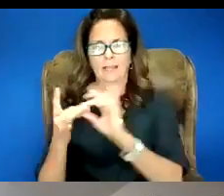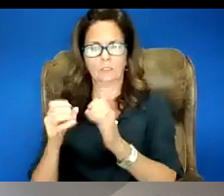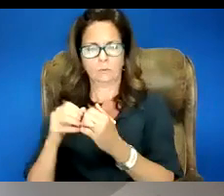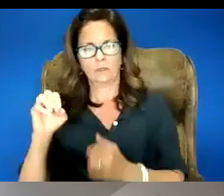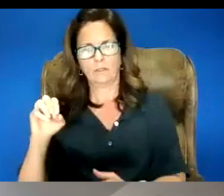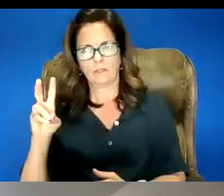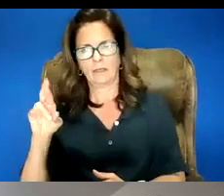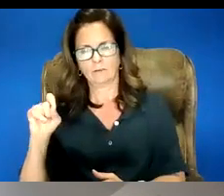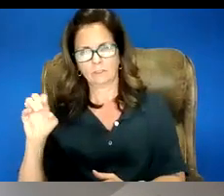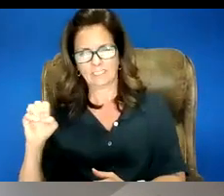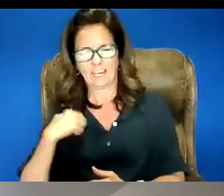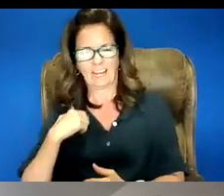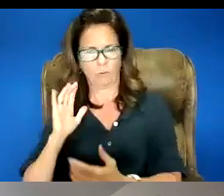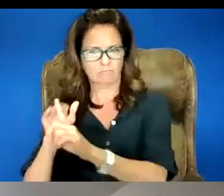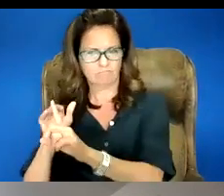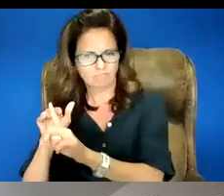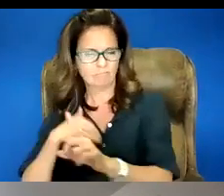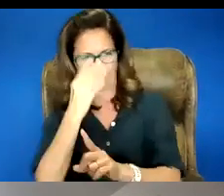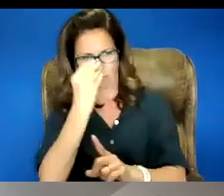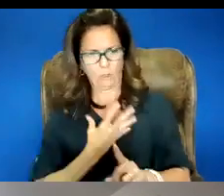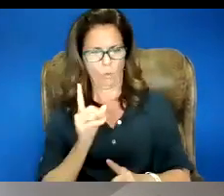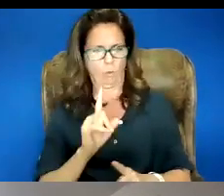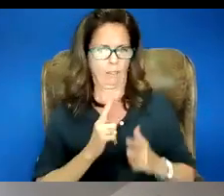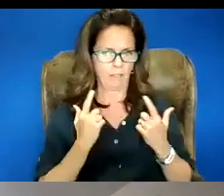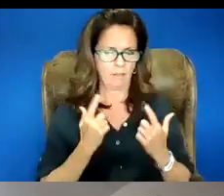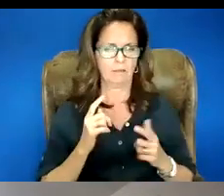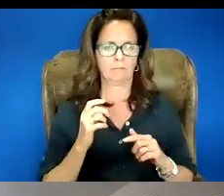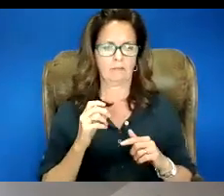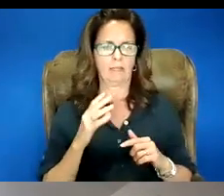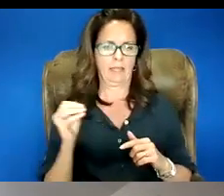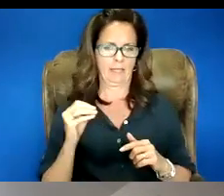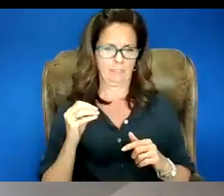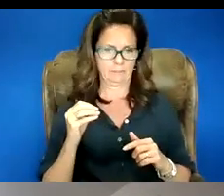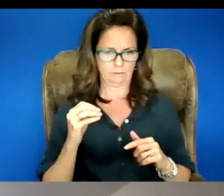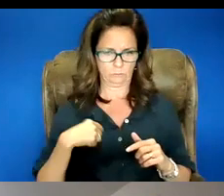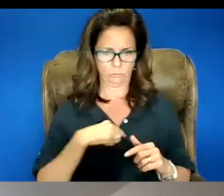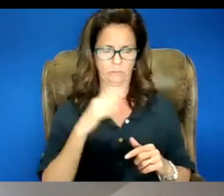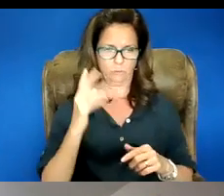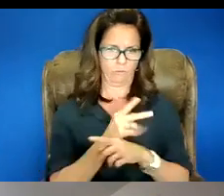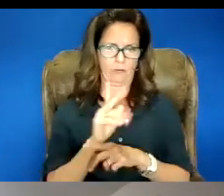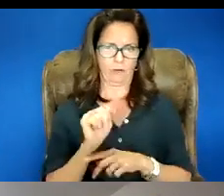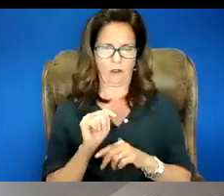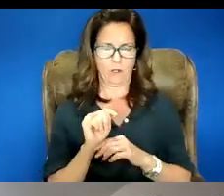you are, and we'll see what we can do about getting you connected.